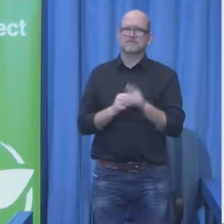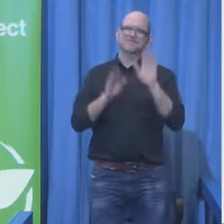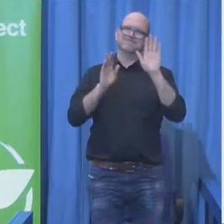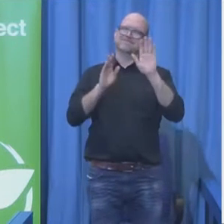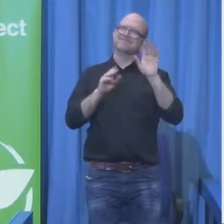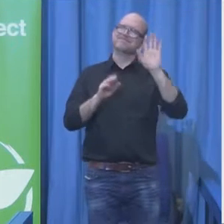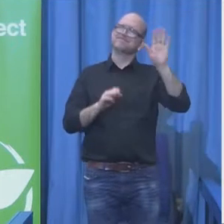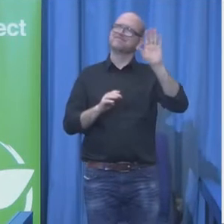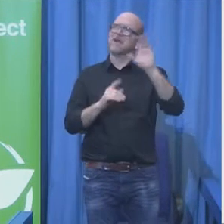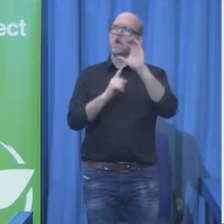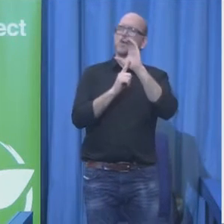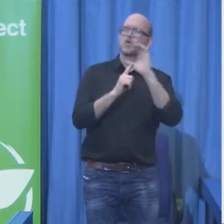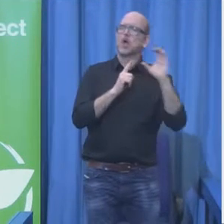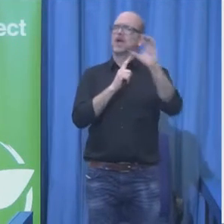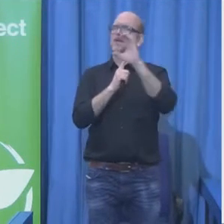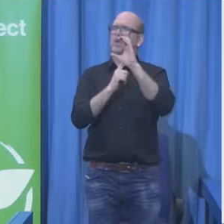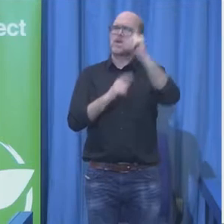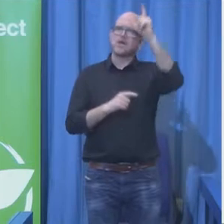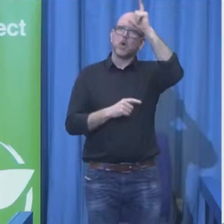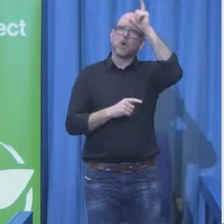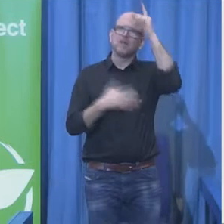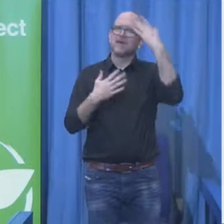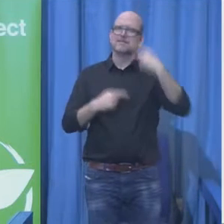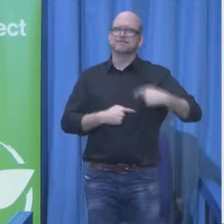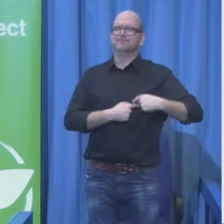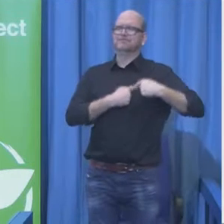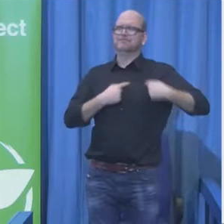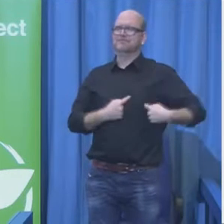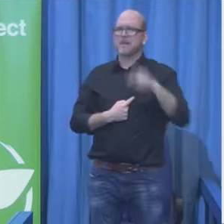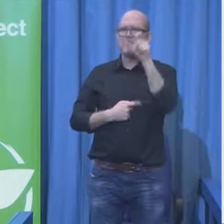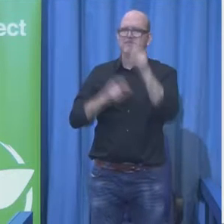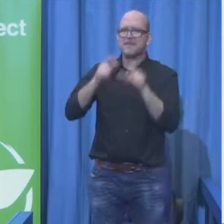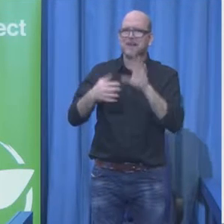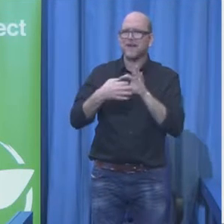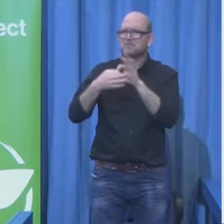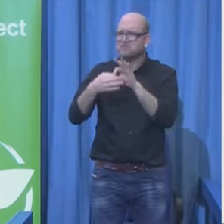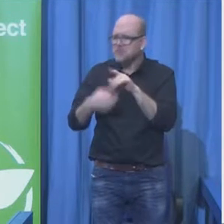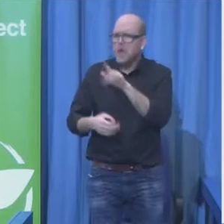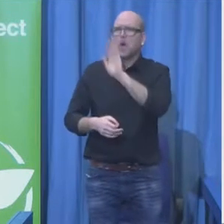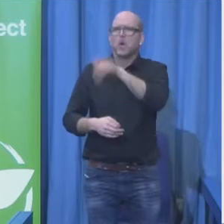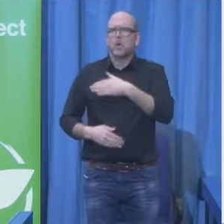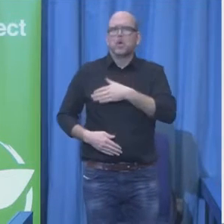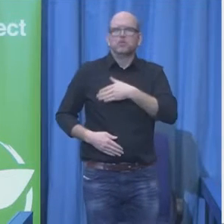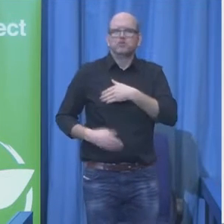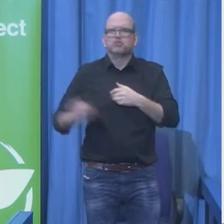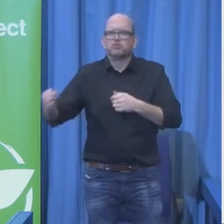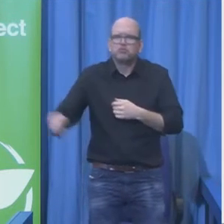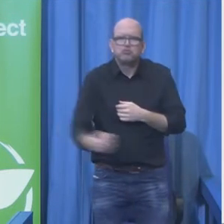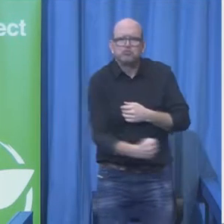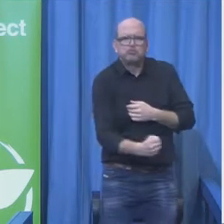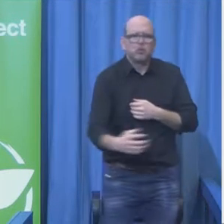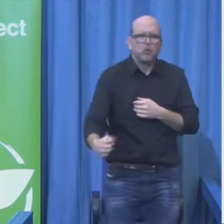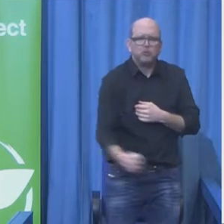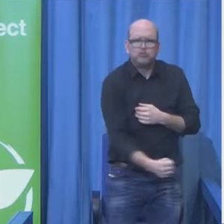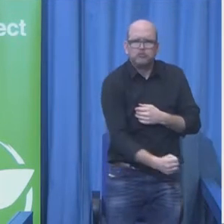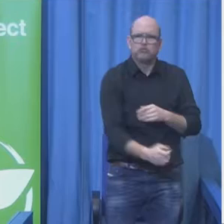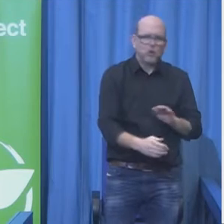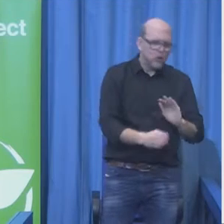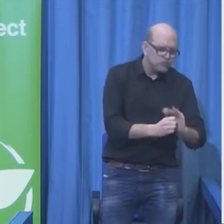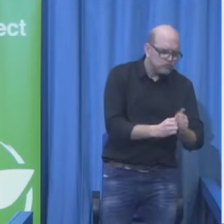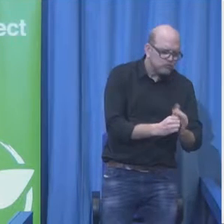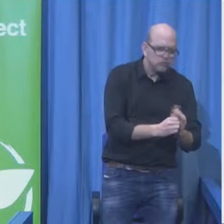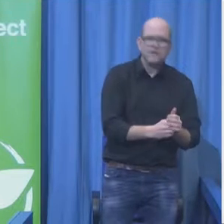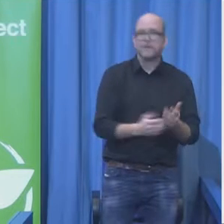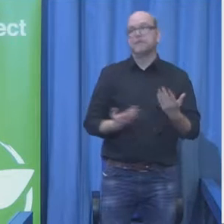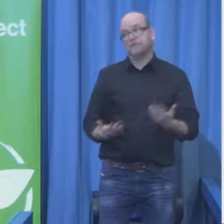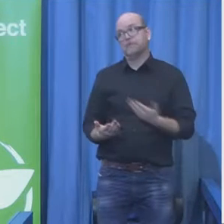job, there are cultural perceptions that need to be overcome. Number three is physical barriers.